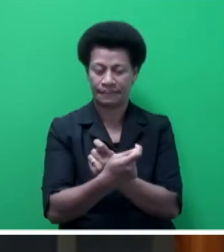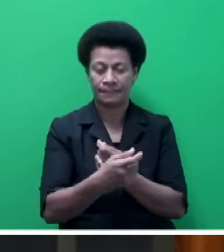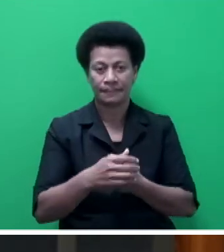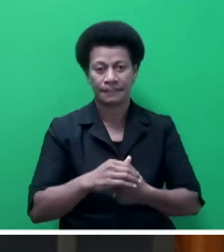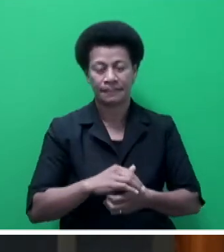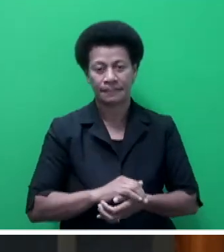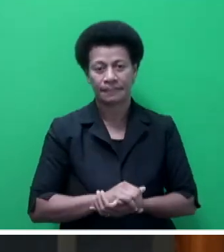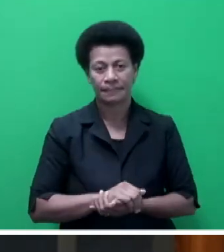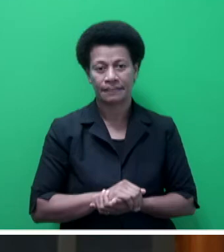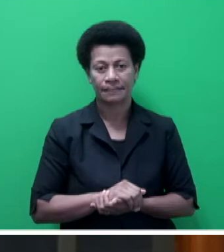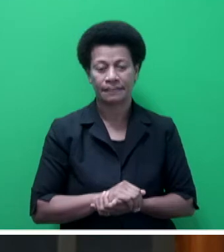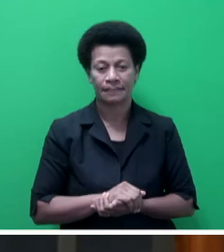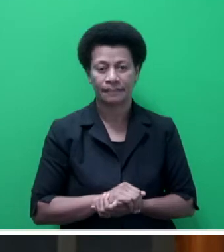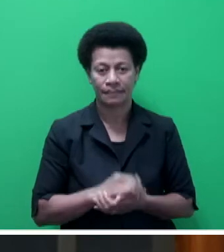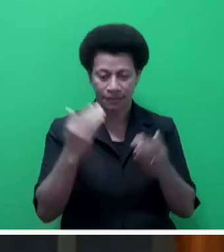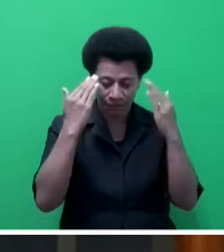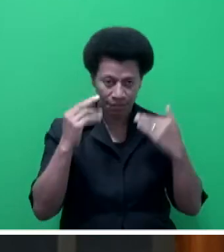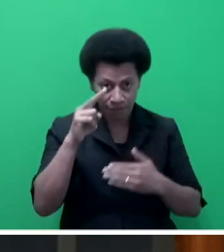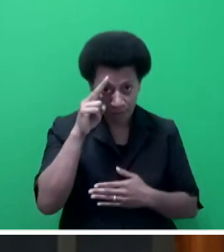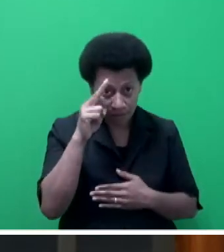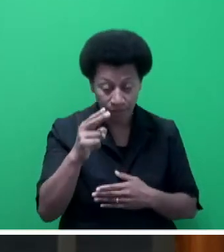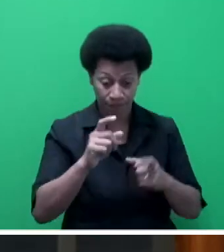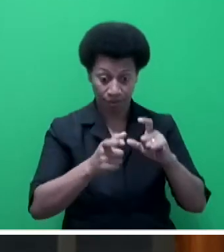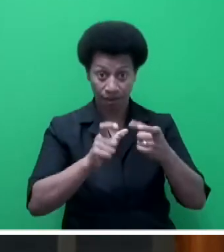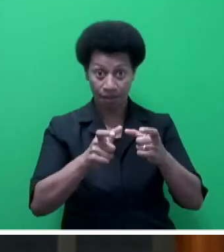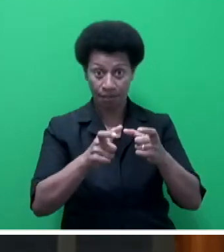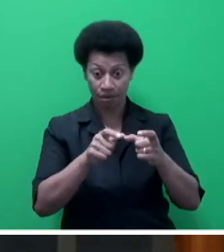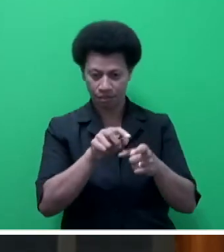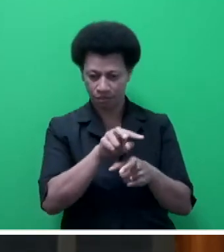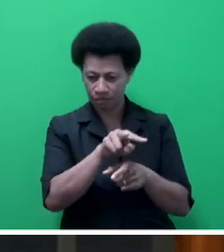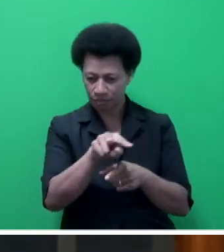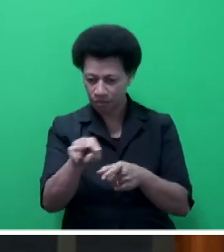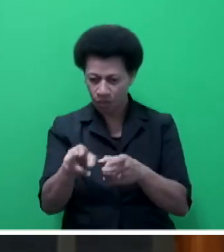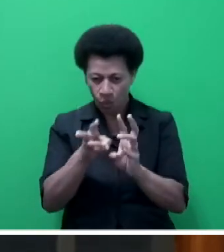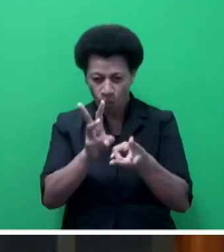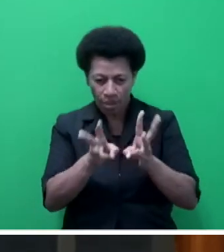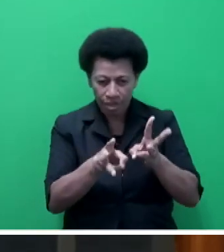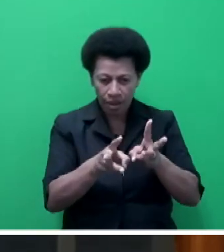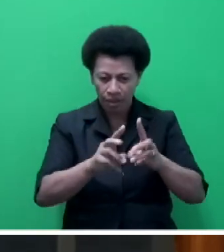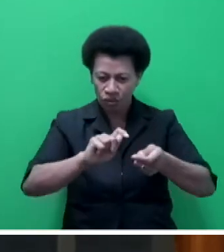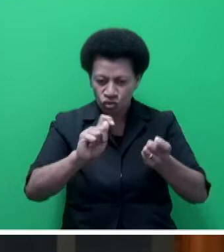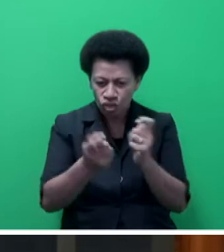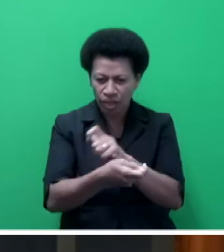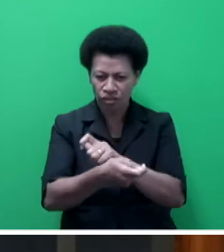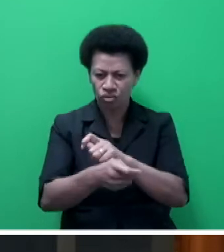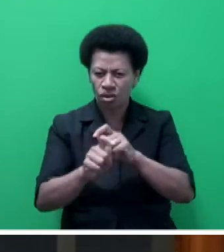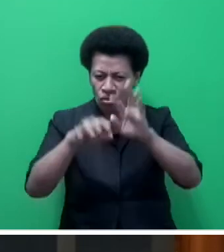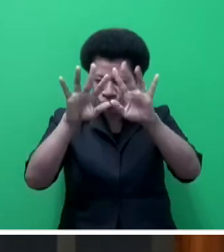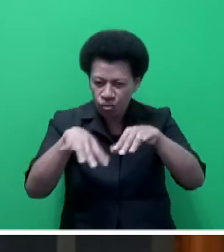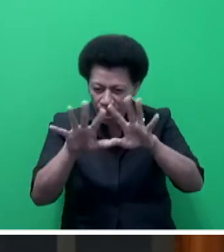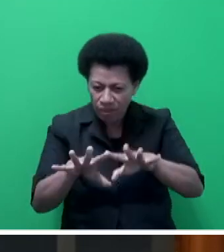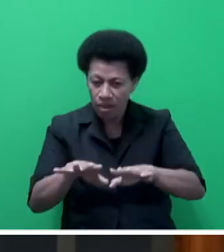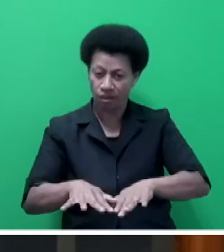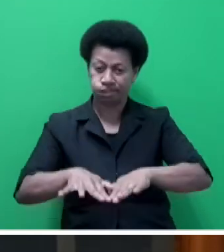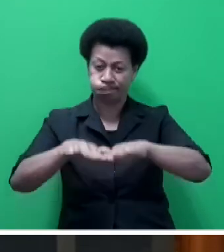Mr. Speaker said, climate science clearly tells us that less than 10 years are left for the